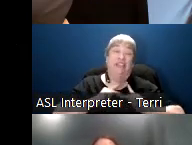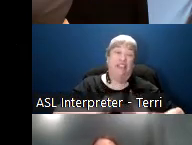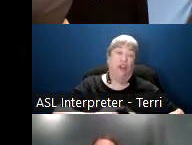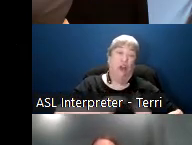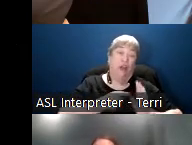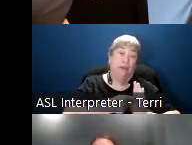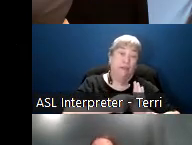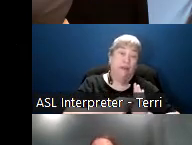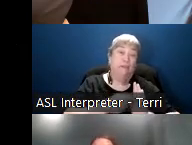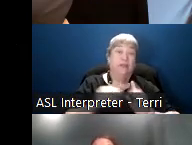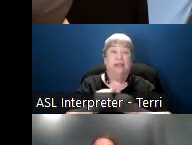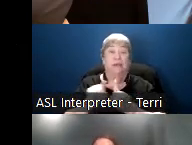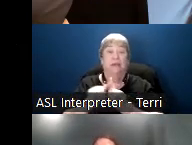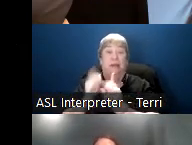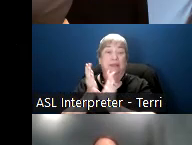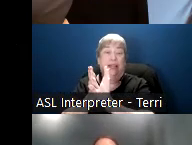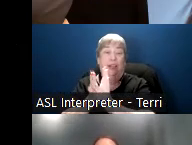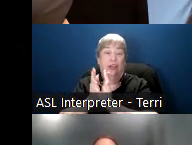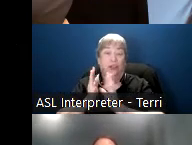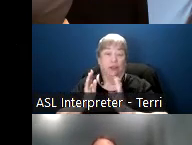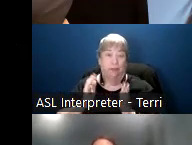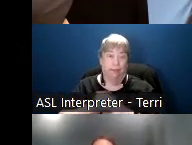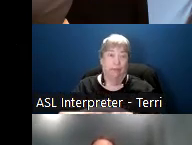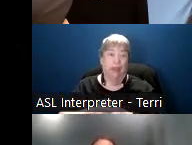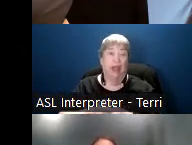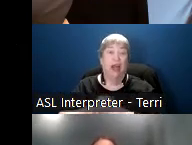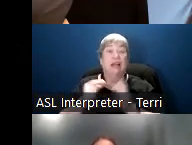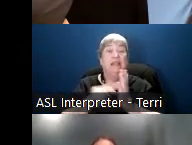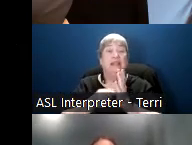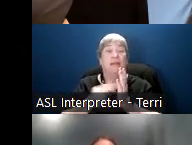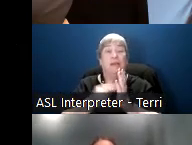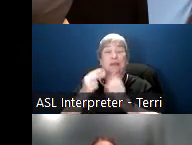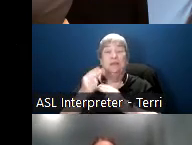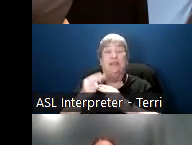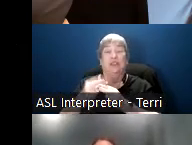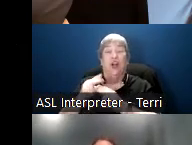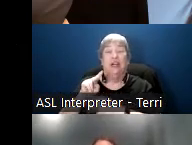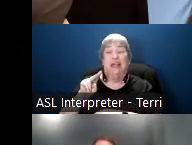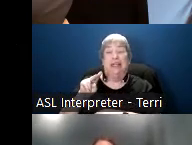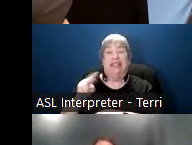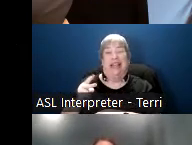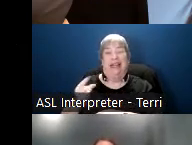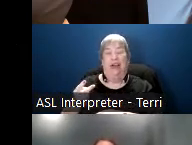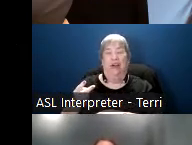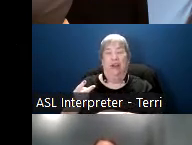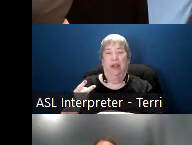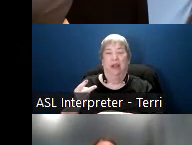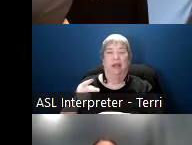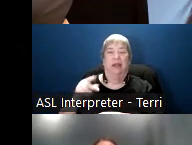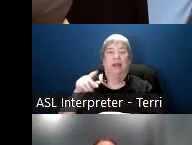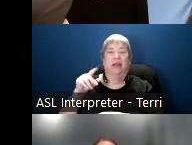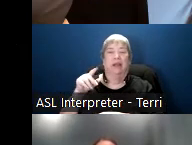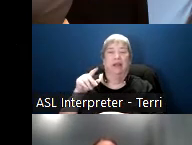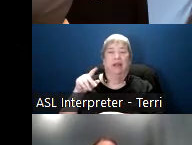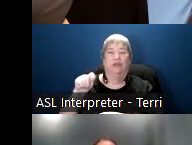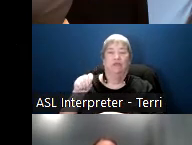often associated with the trauma. This is also referred to as secondary traumatic stress. I want to note that secondary